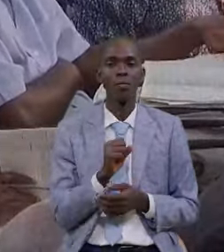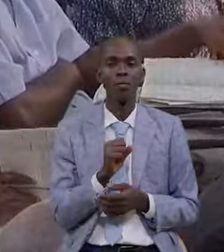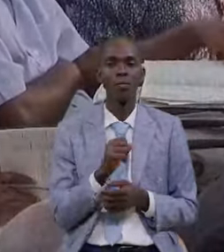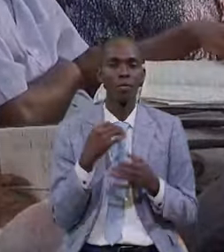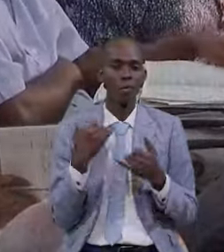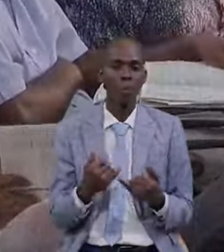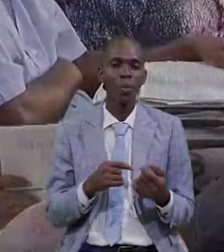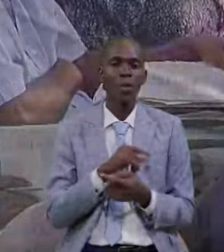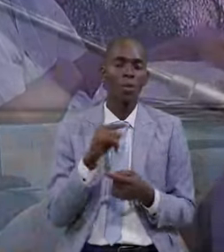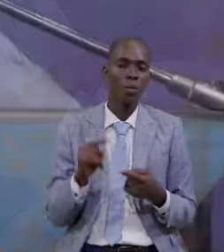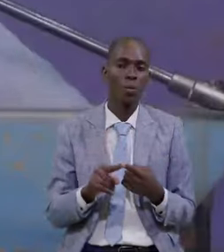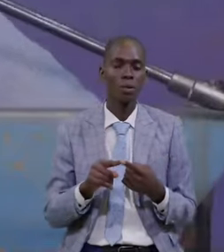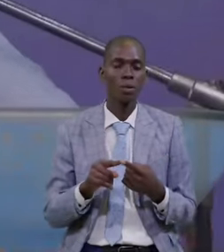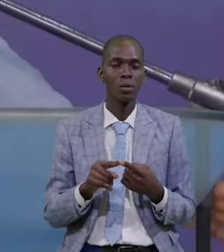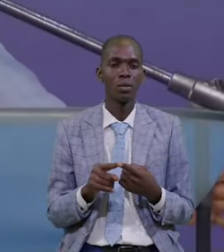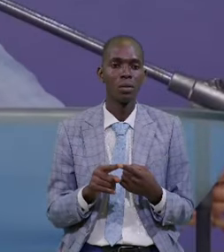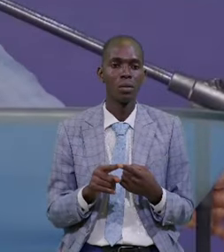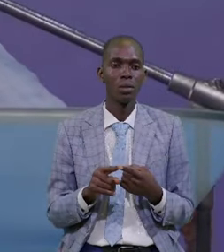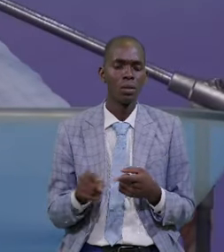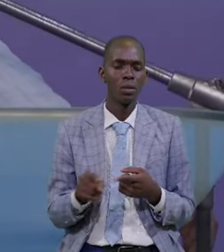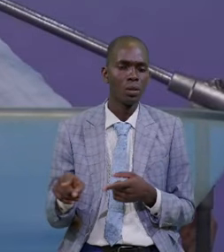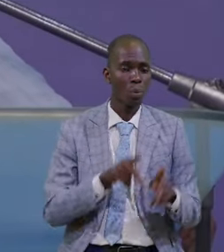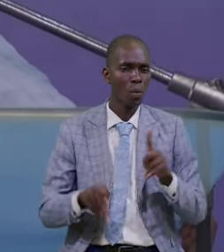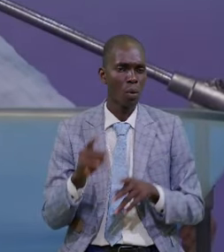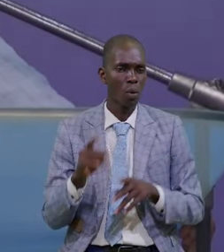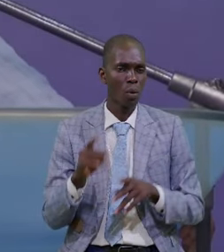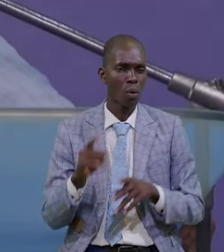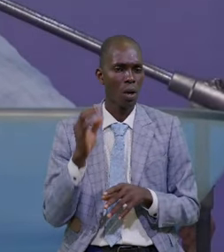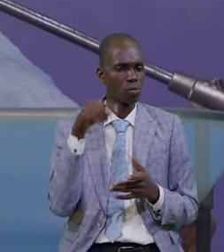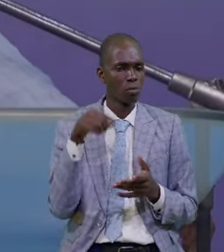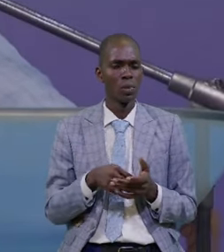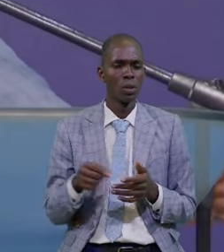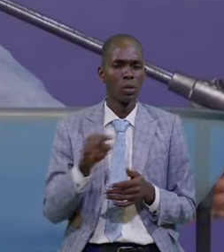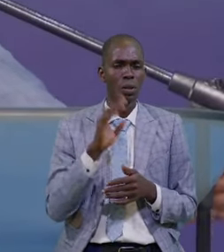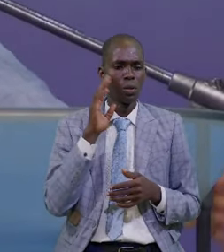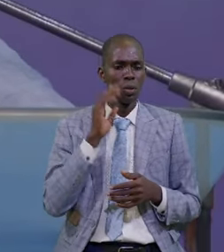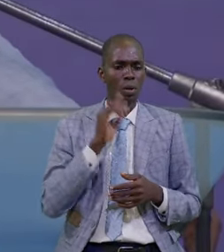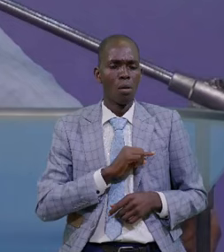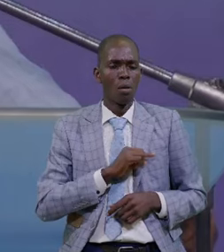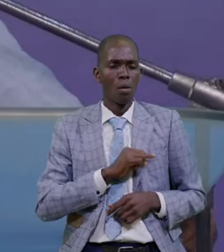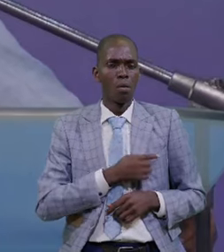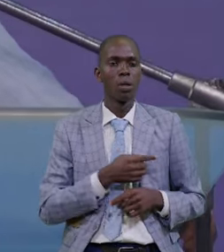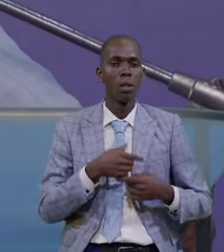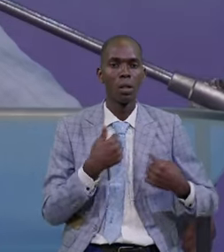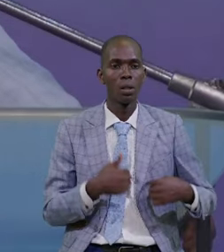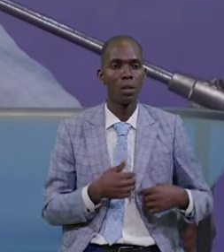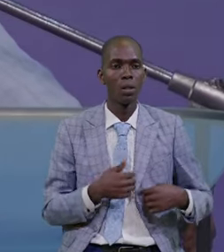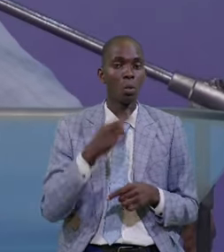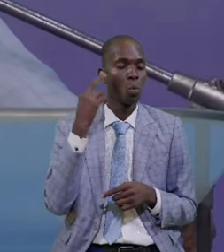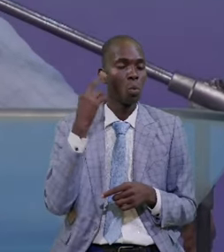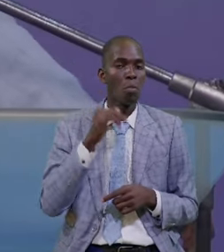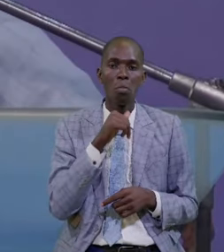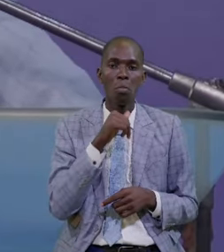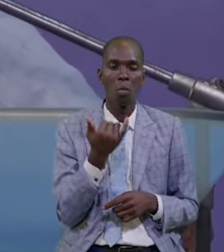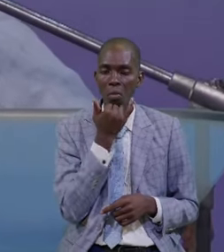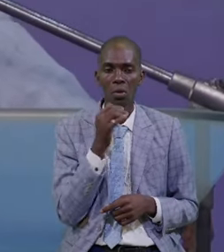heard this, they were pricked in their heart. They were not offended.